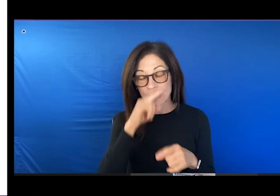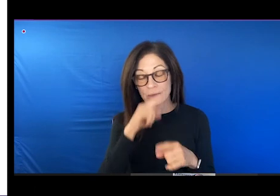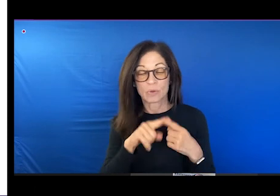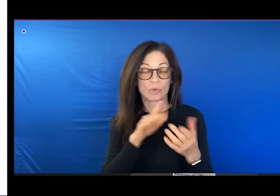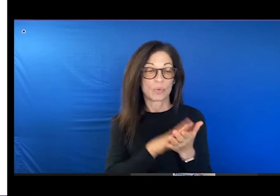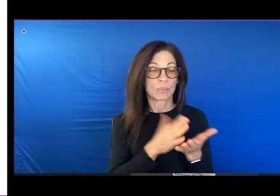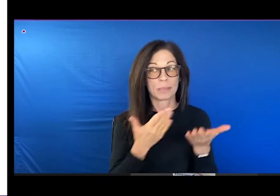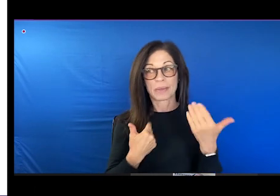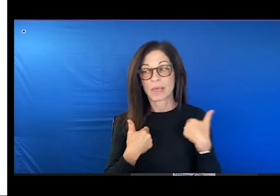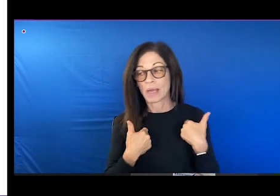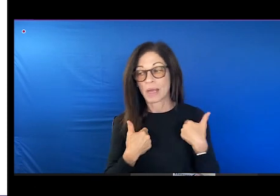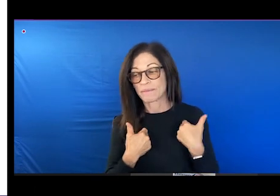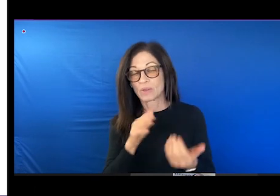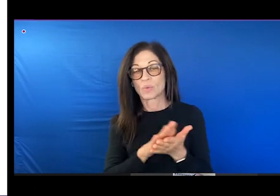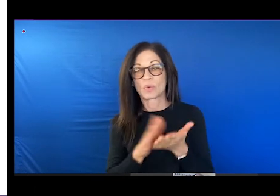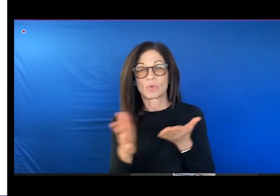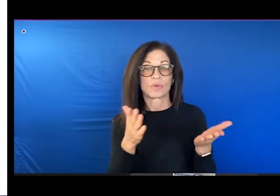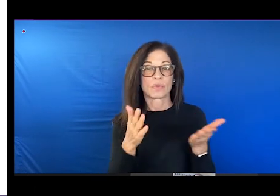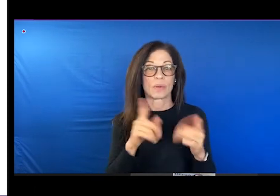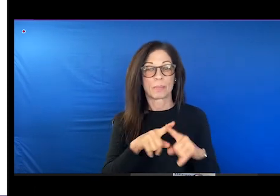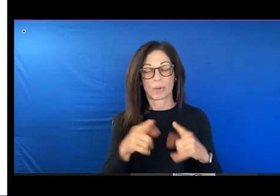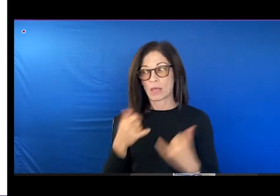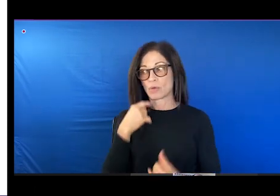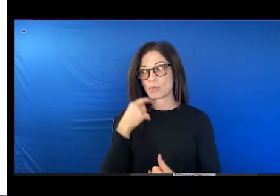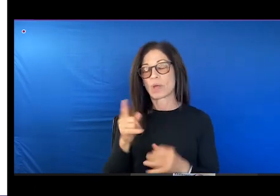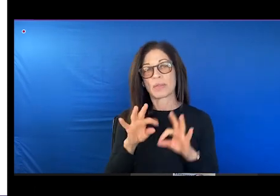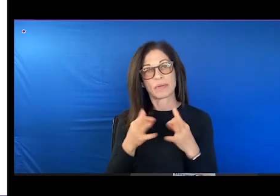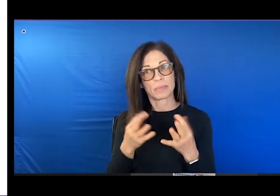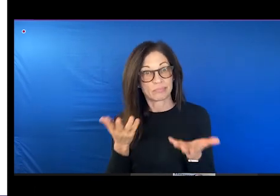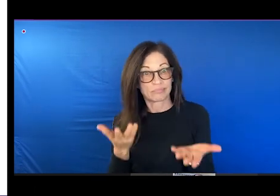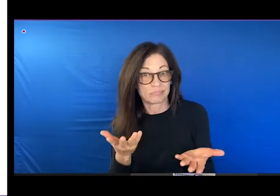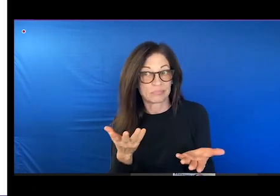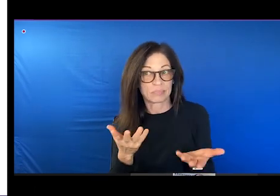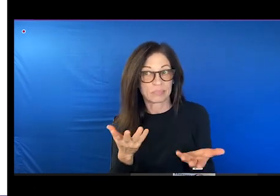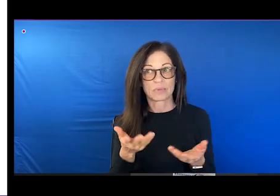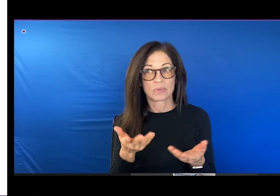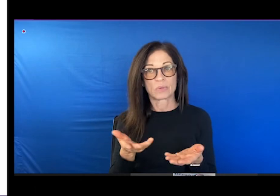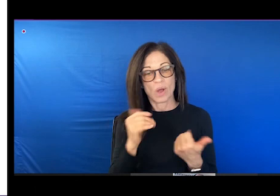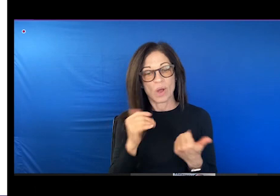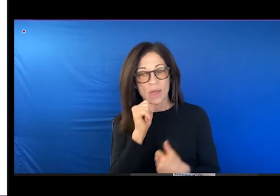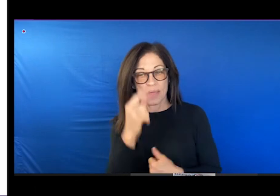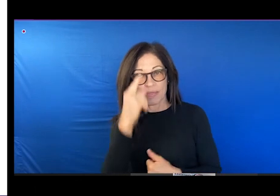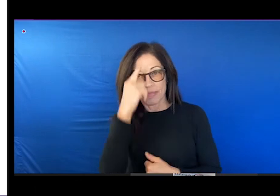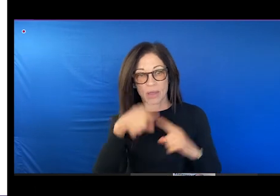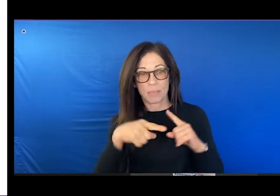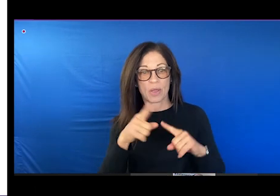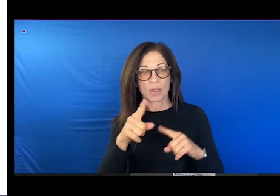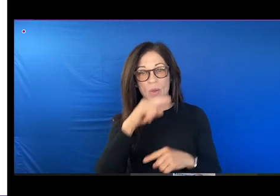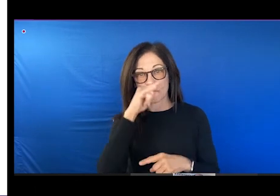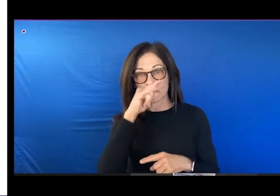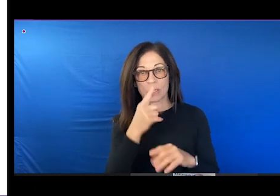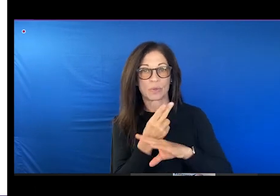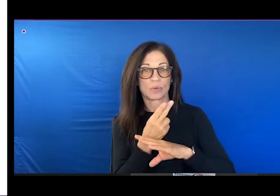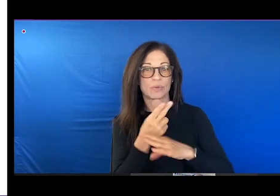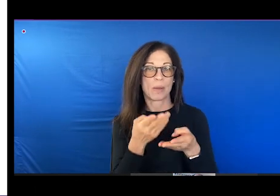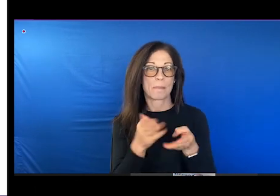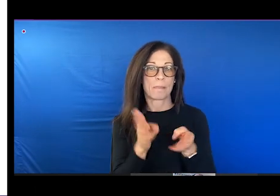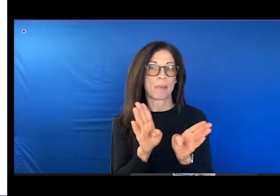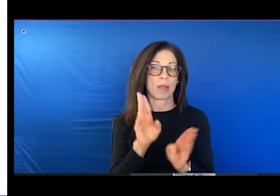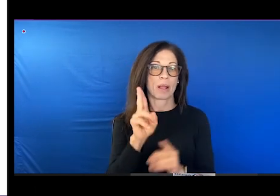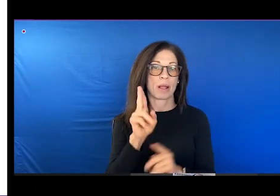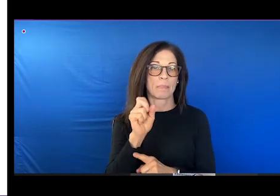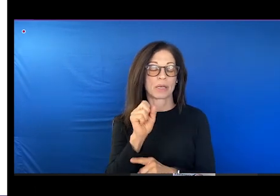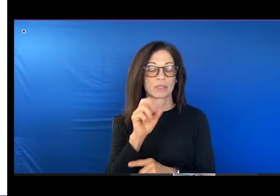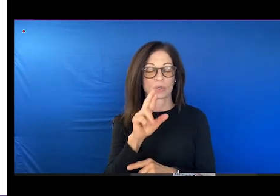from school. They may have school-based services, and now you're saying to a family, hey, you know, let's think about having your child use